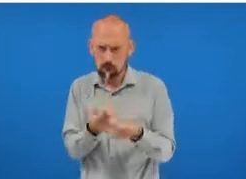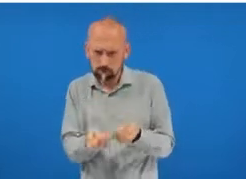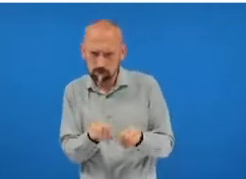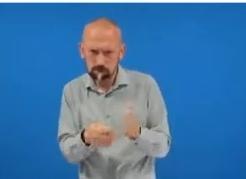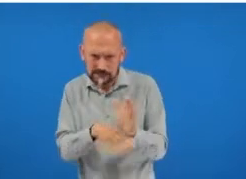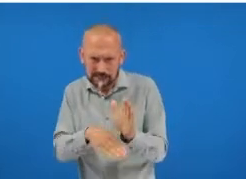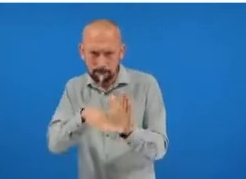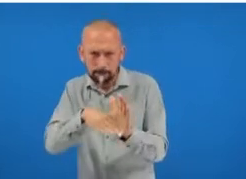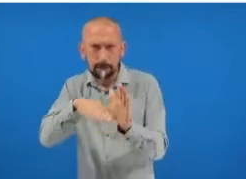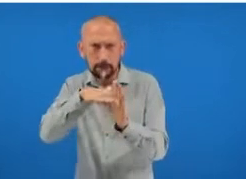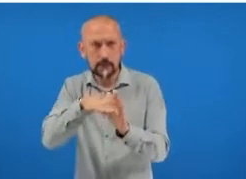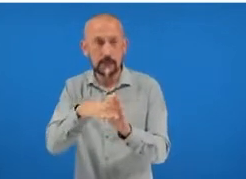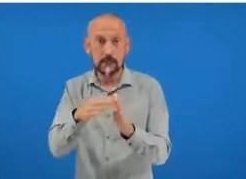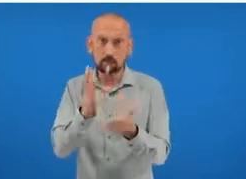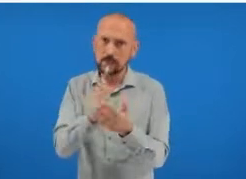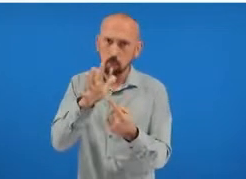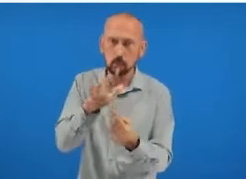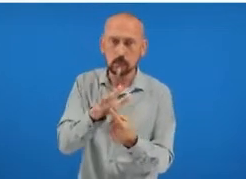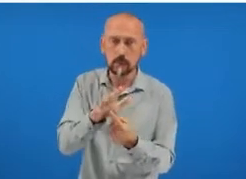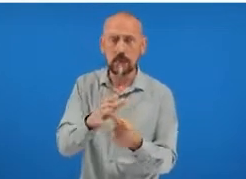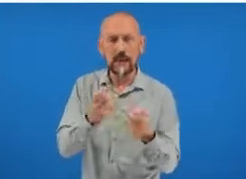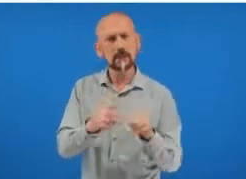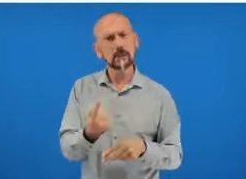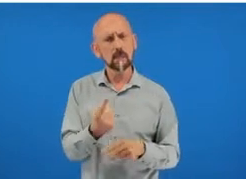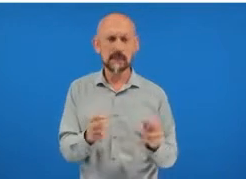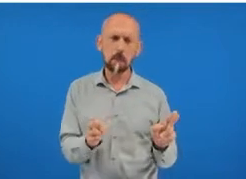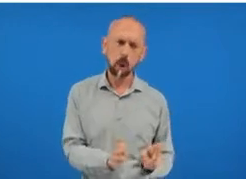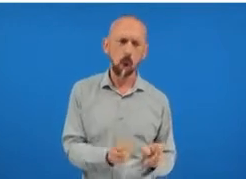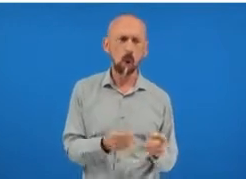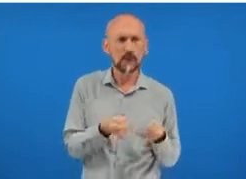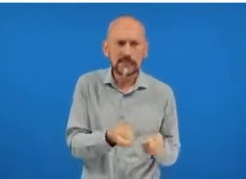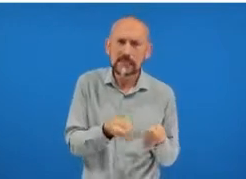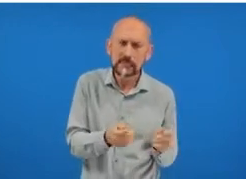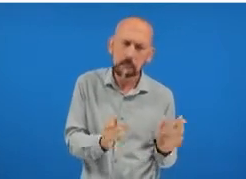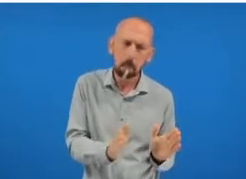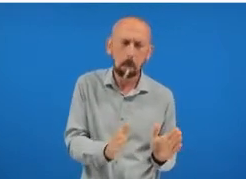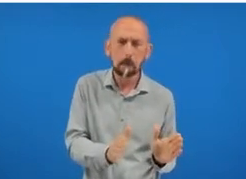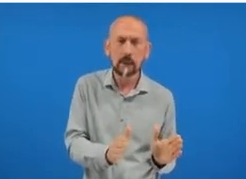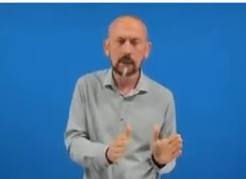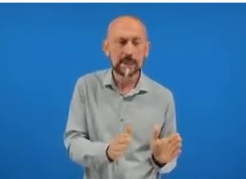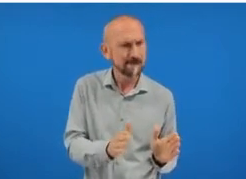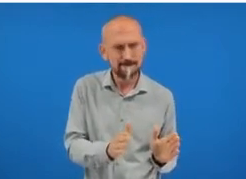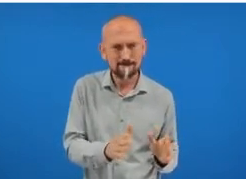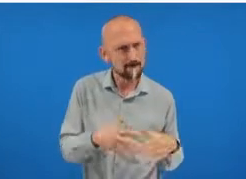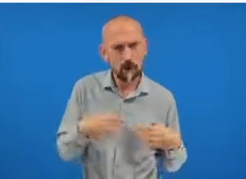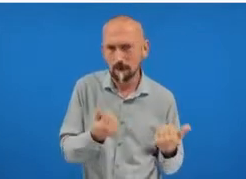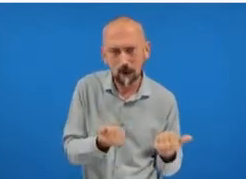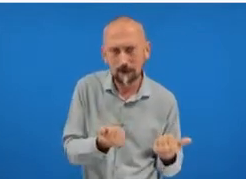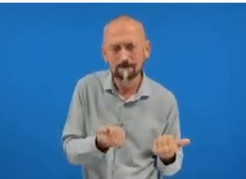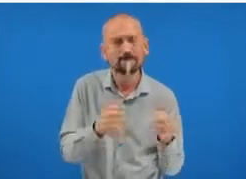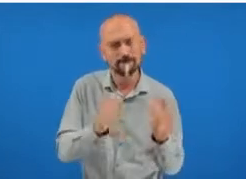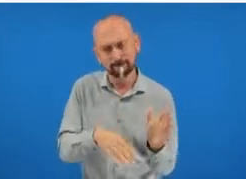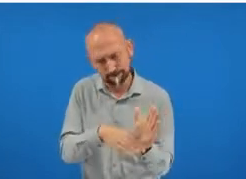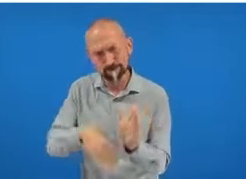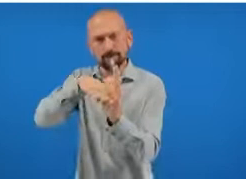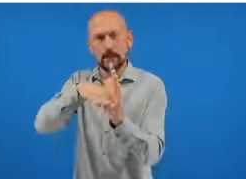intensity need to be stepped up promptly to high intensity. And those services that did that got the best results.